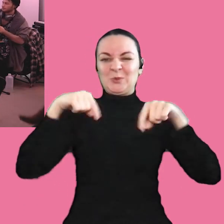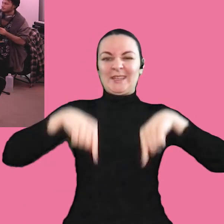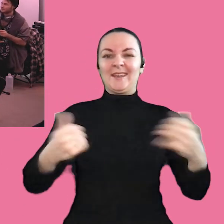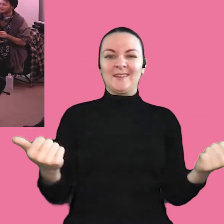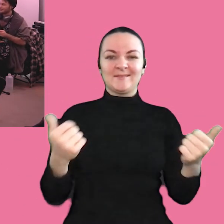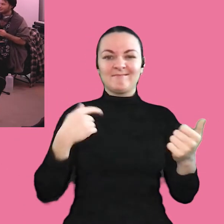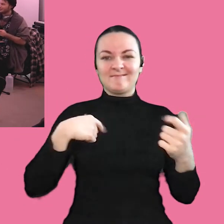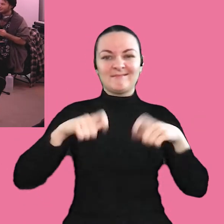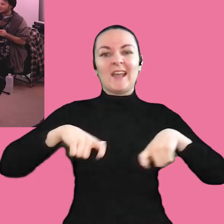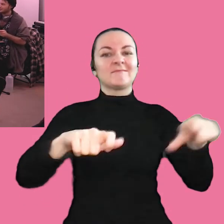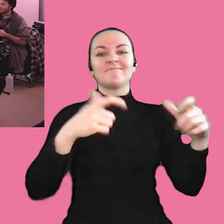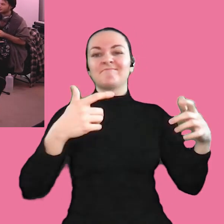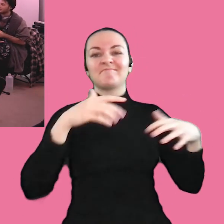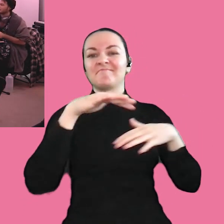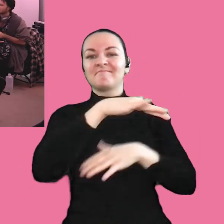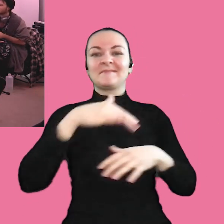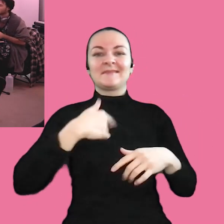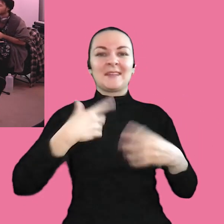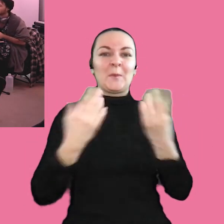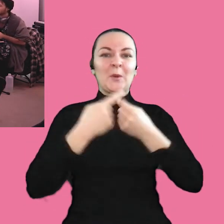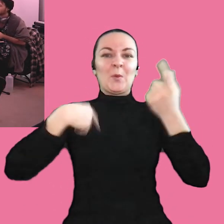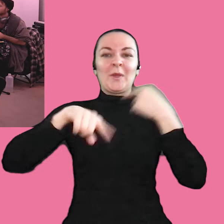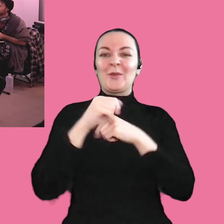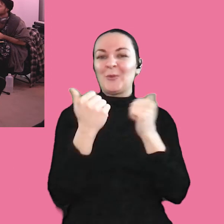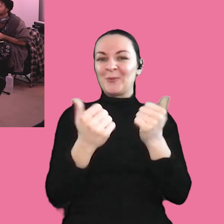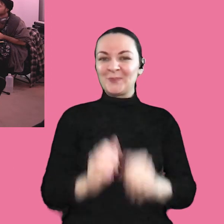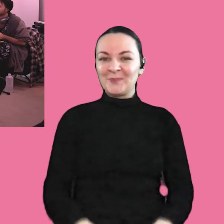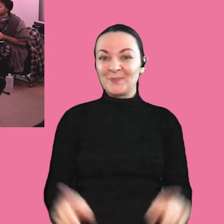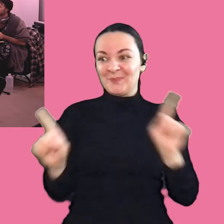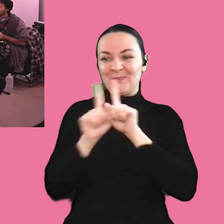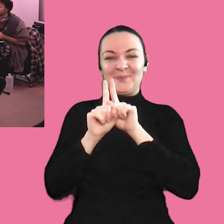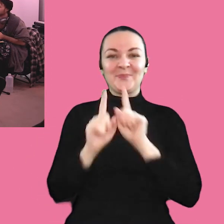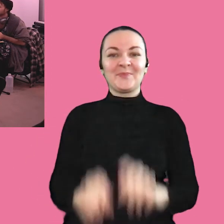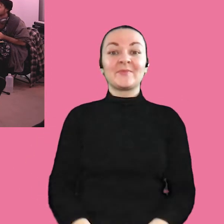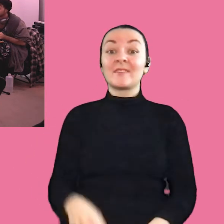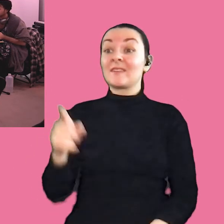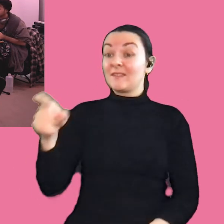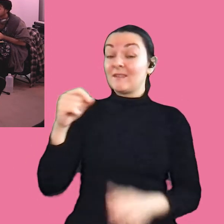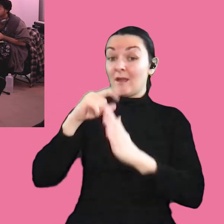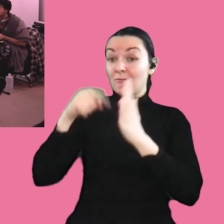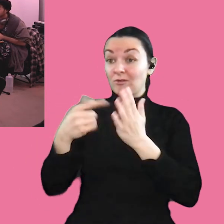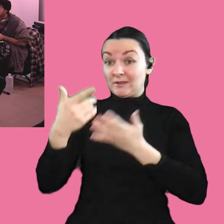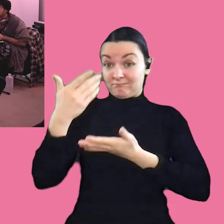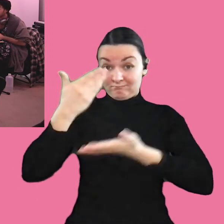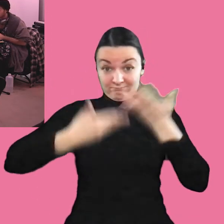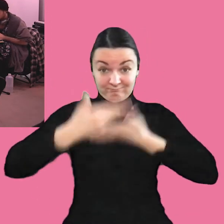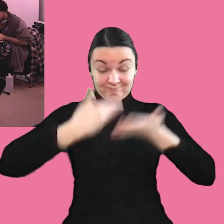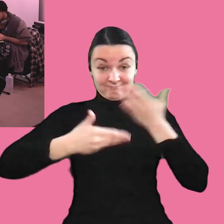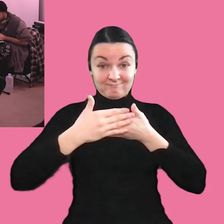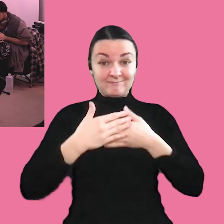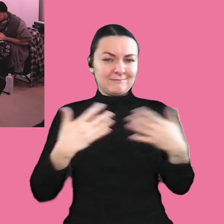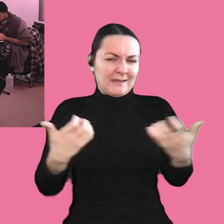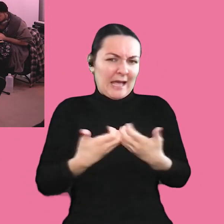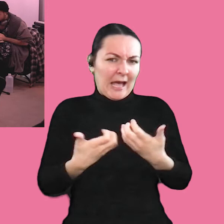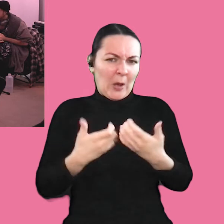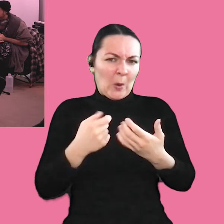here, because now that's going, so now I can be with you. So you've told us a little bit about the project. Can